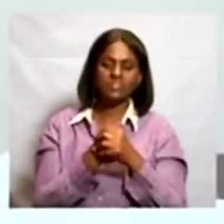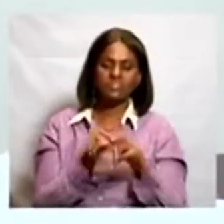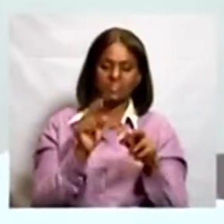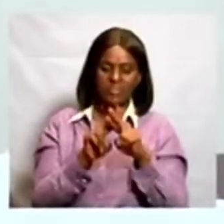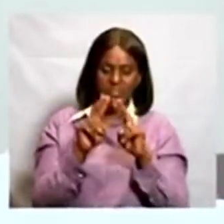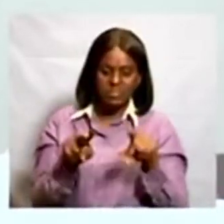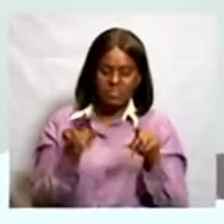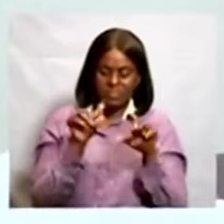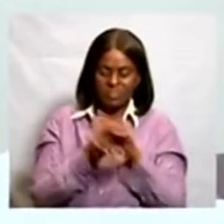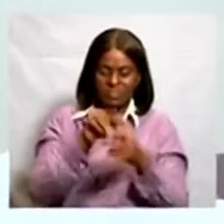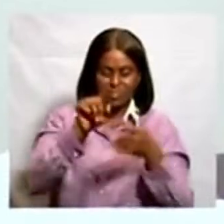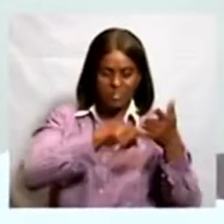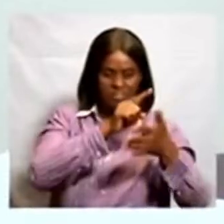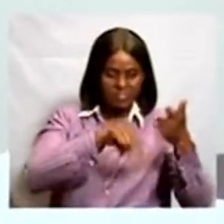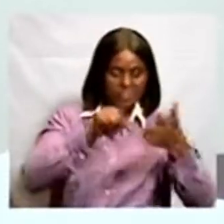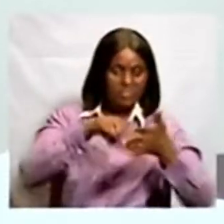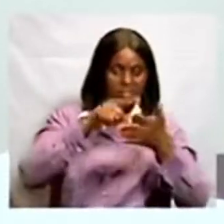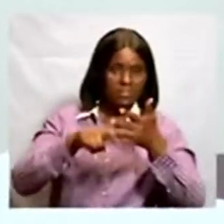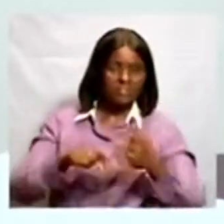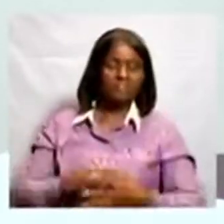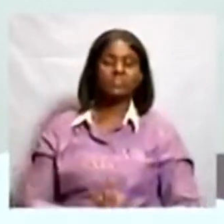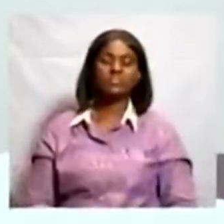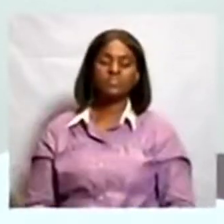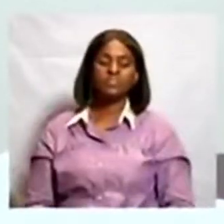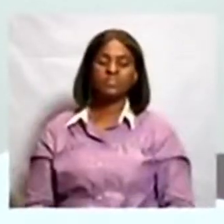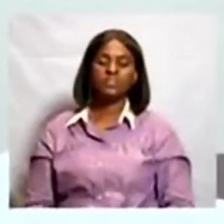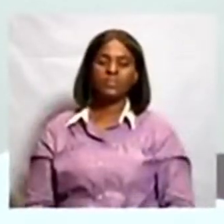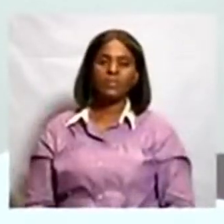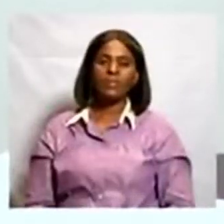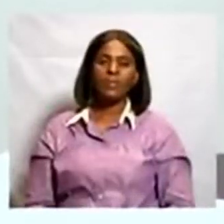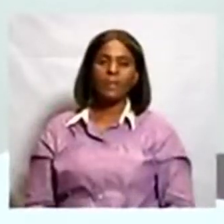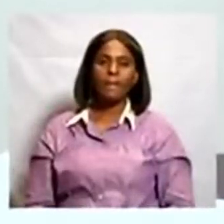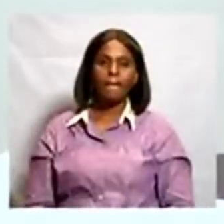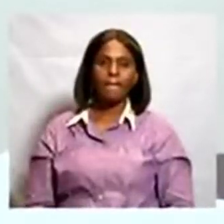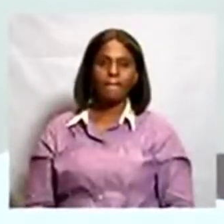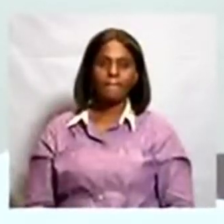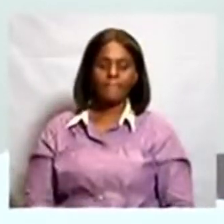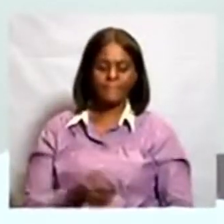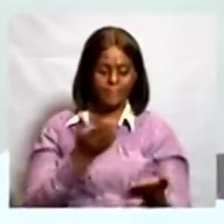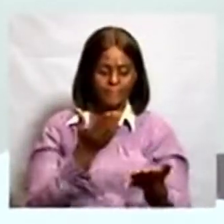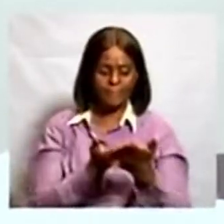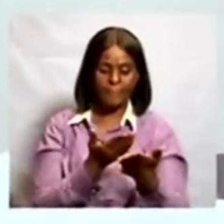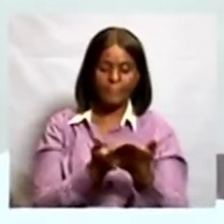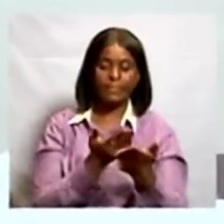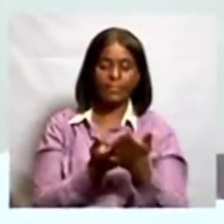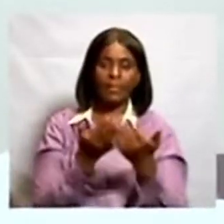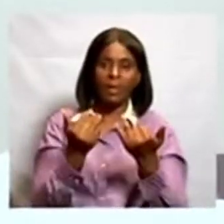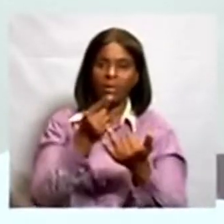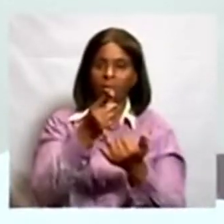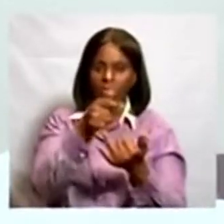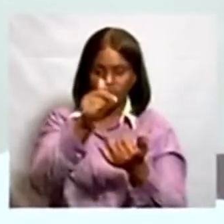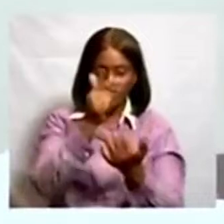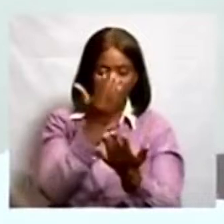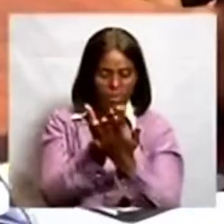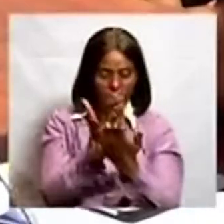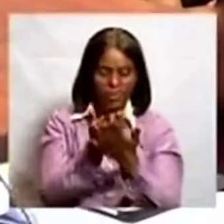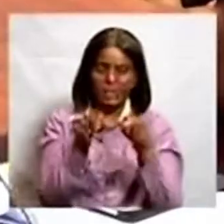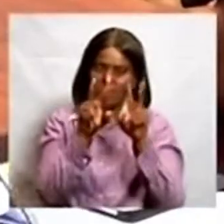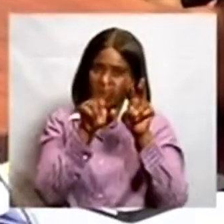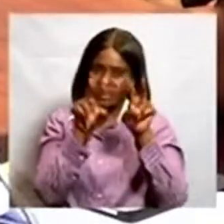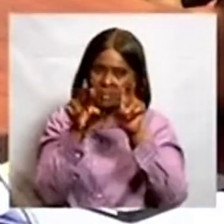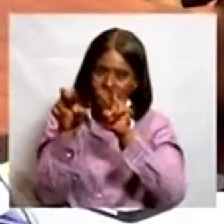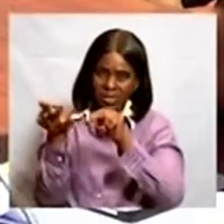Chair, on the deregistration of a qualification. Just on that one, because here this you have proposed inspectorate, isn't it?